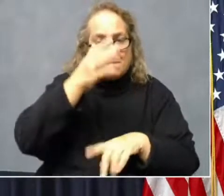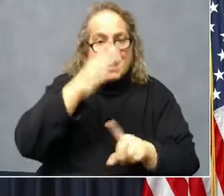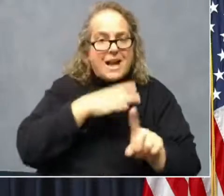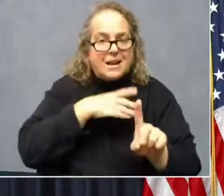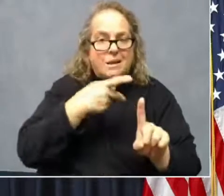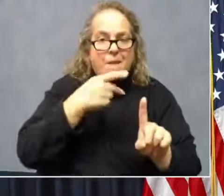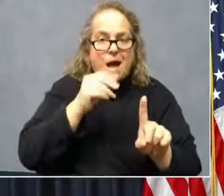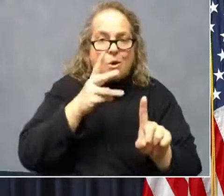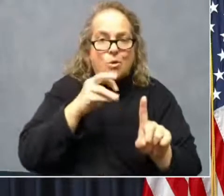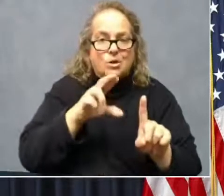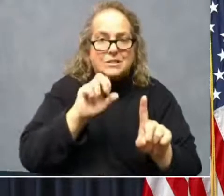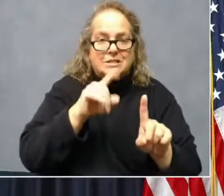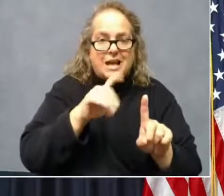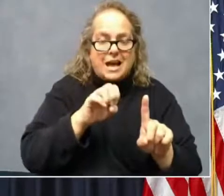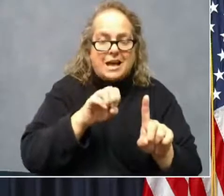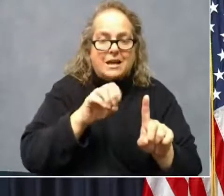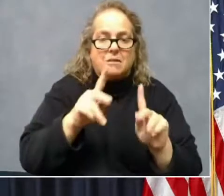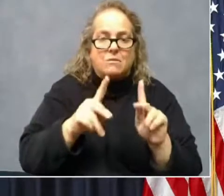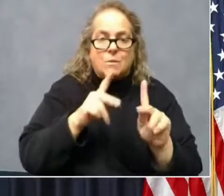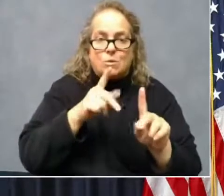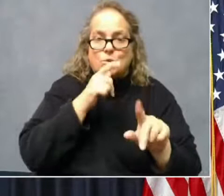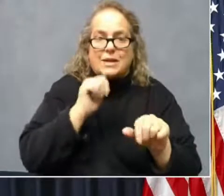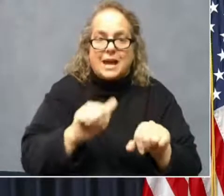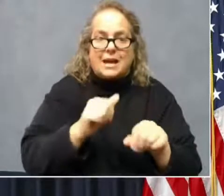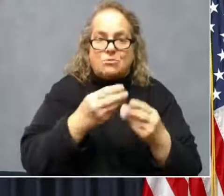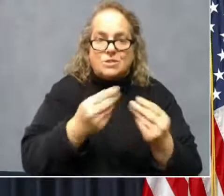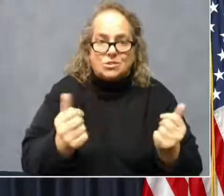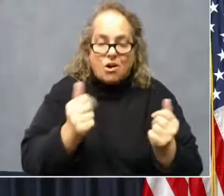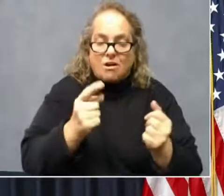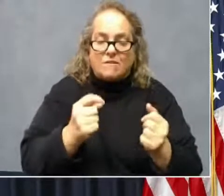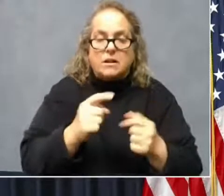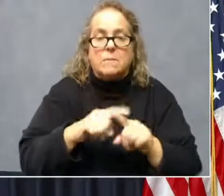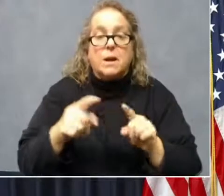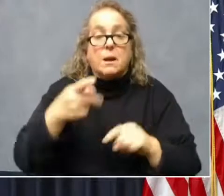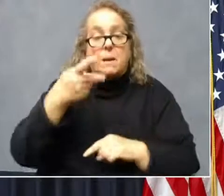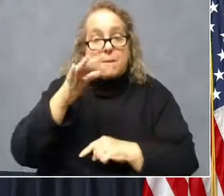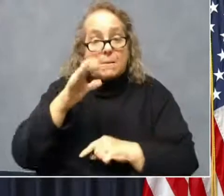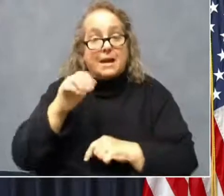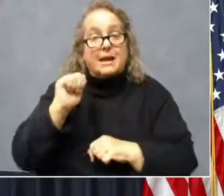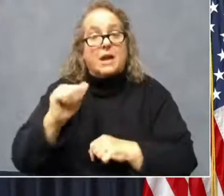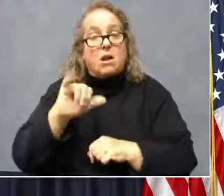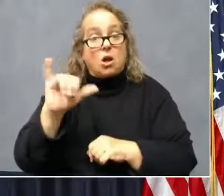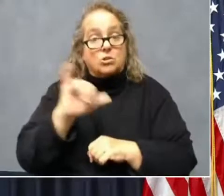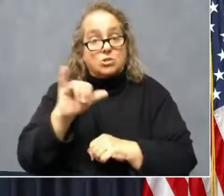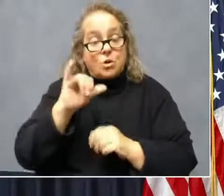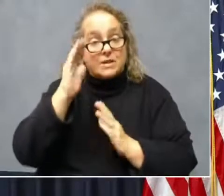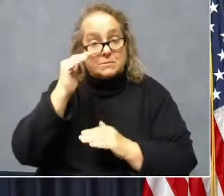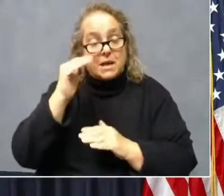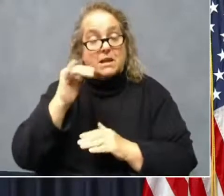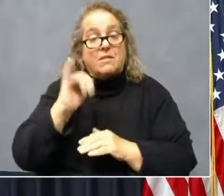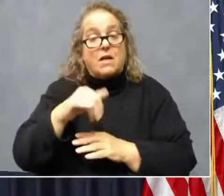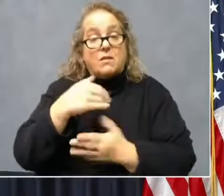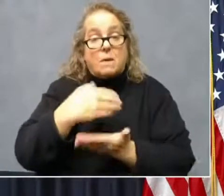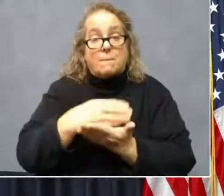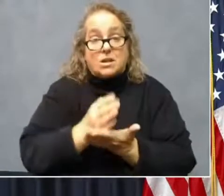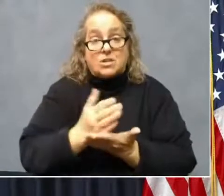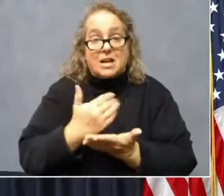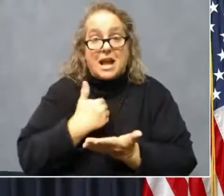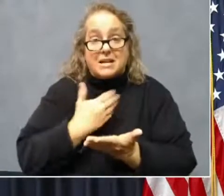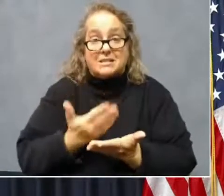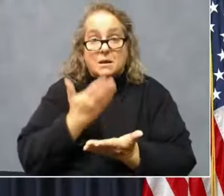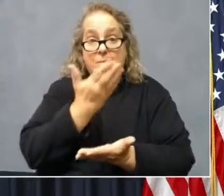it. The public can also expect that the budget that I submit in January is going to have